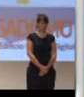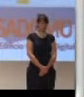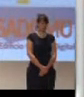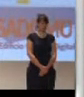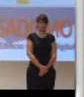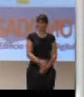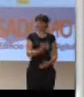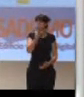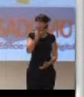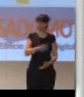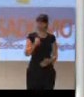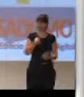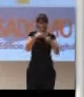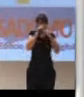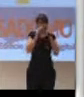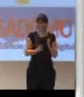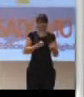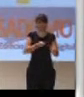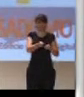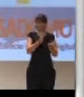Make them able to control the